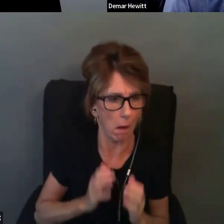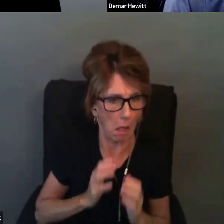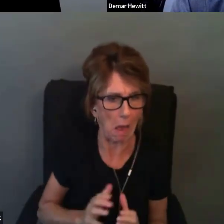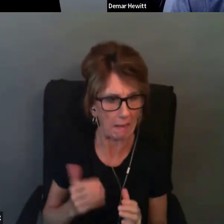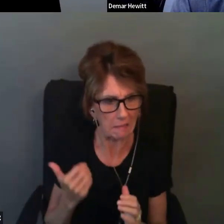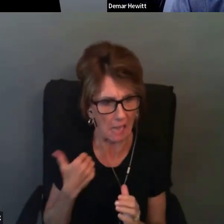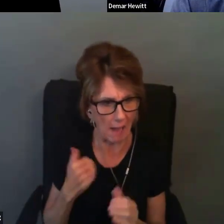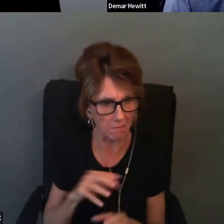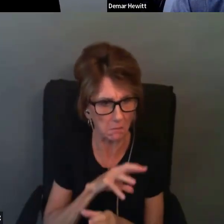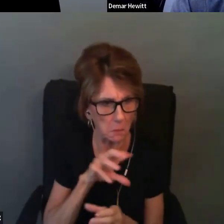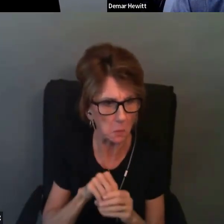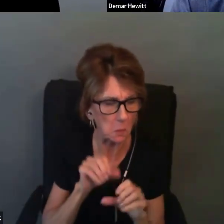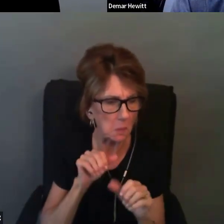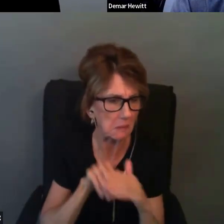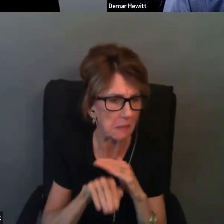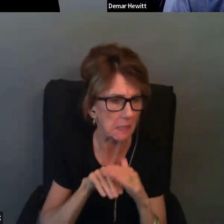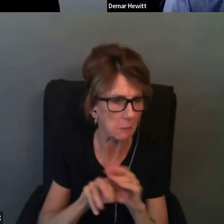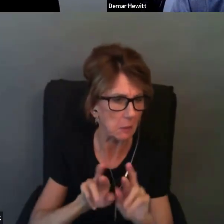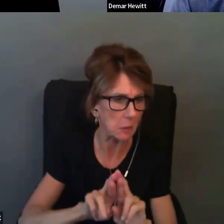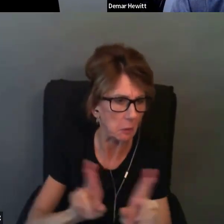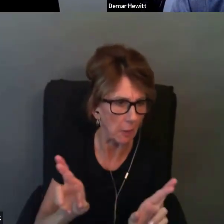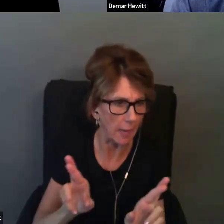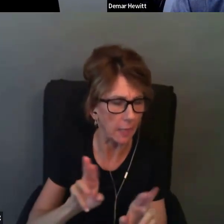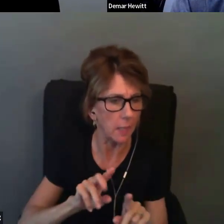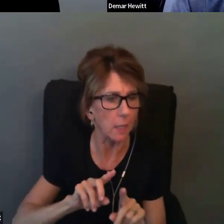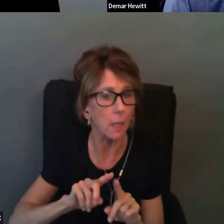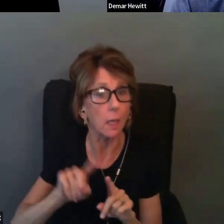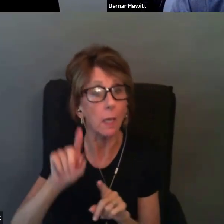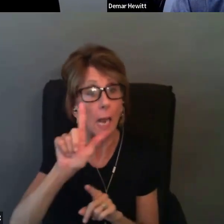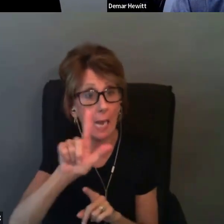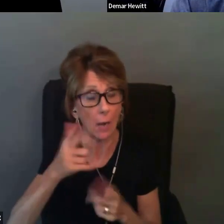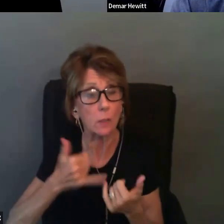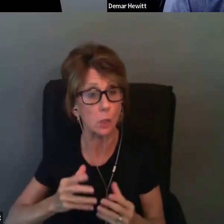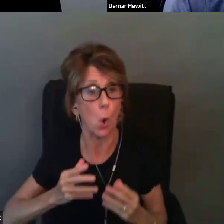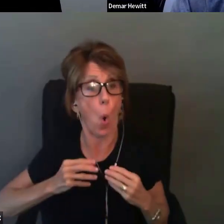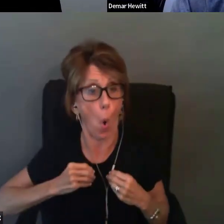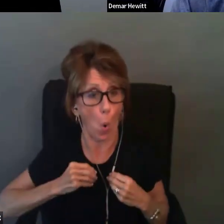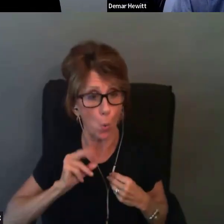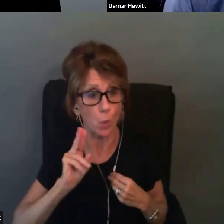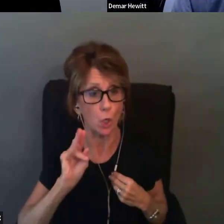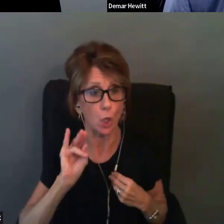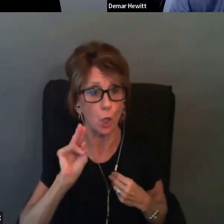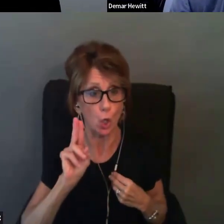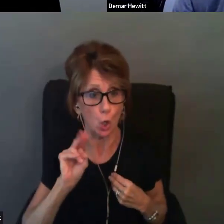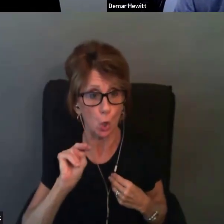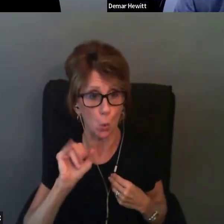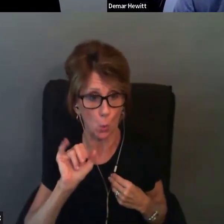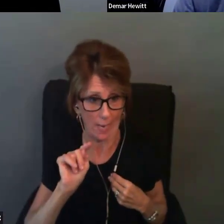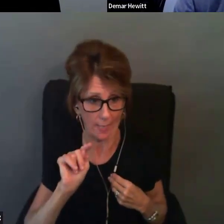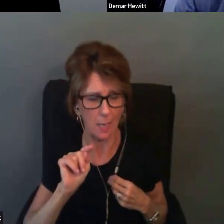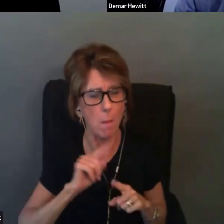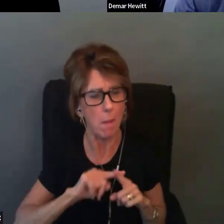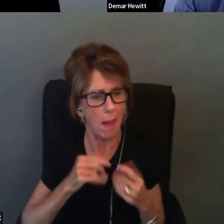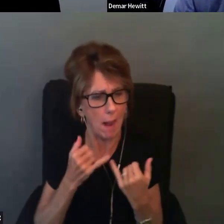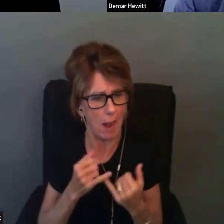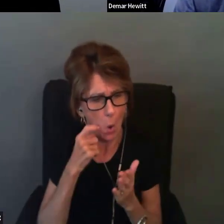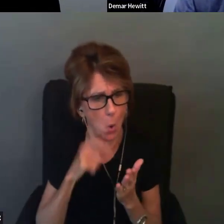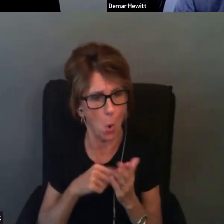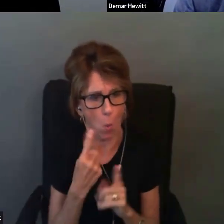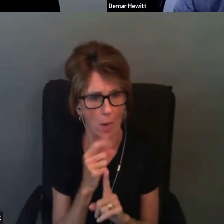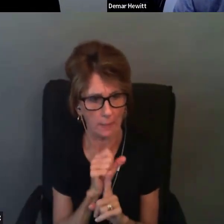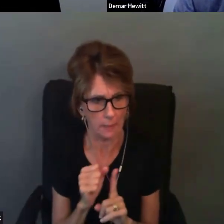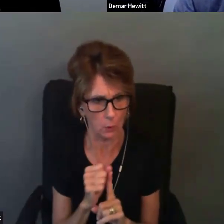features. The landlords still remain the owners of the unit, and there's a certain situation where a person